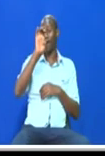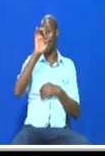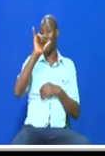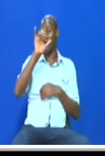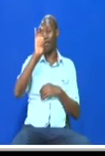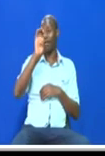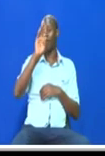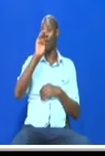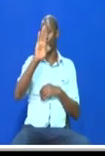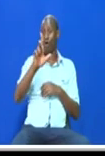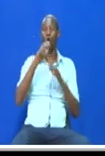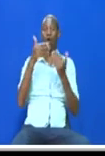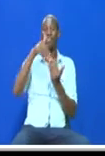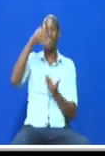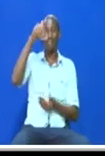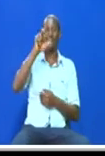lens.